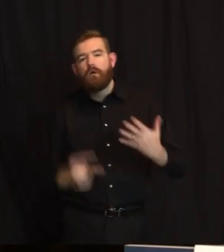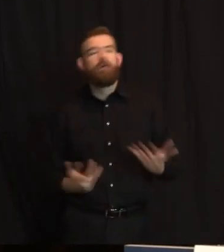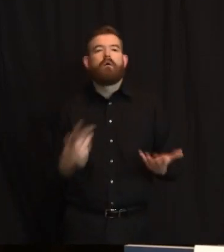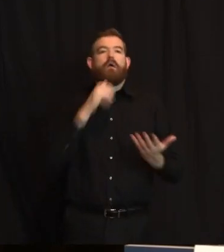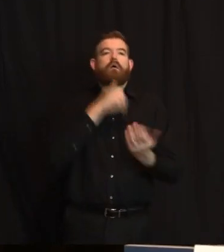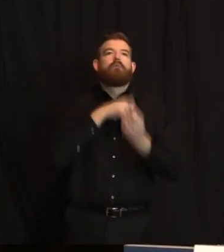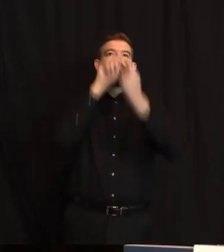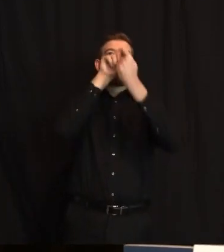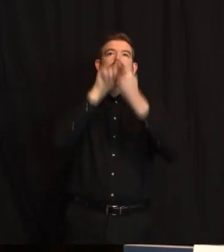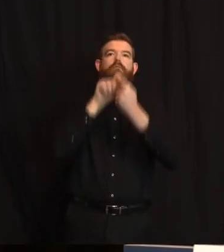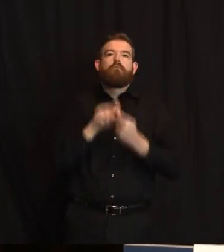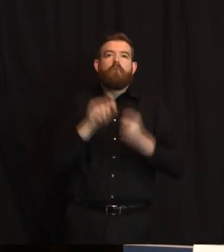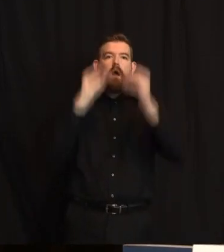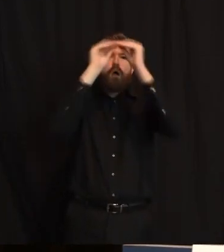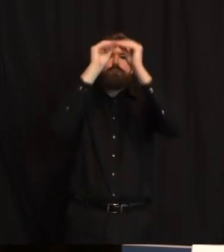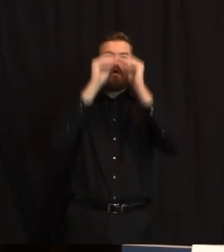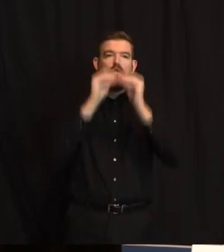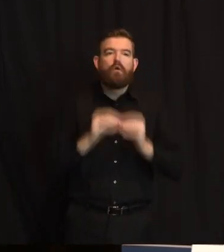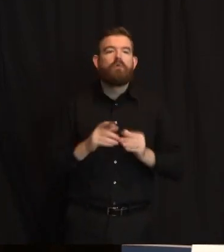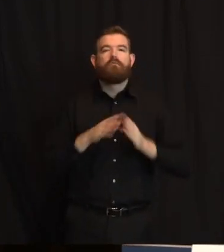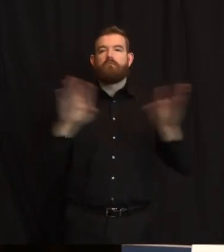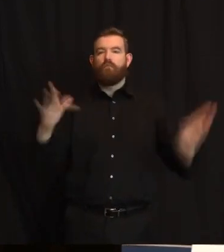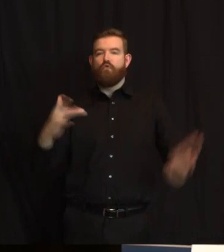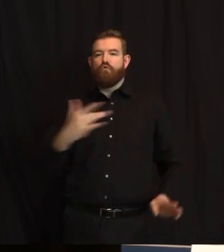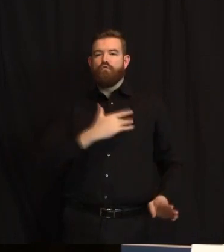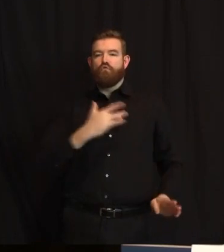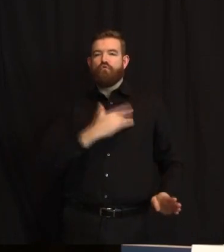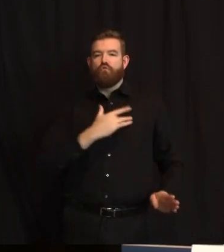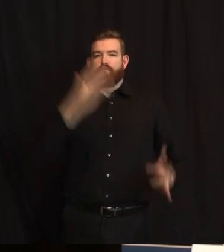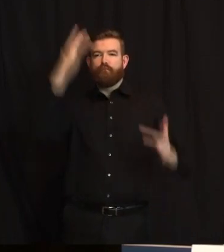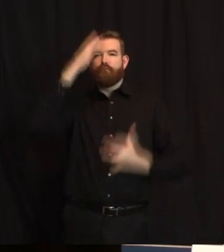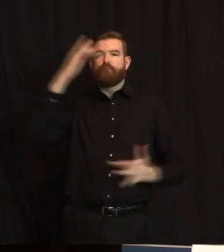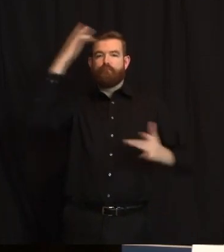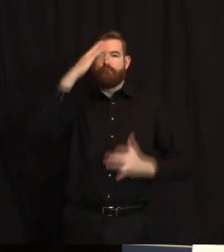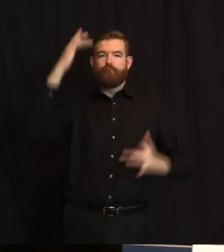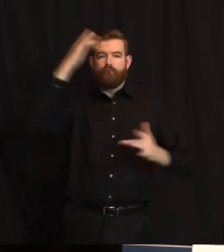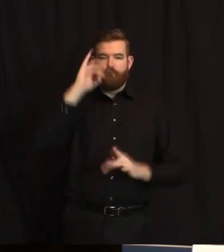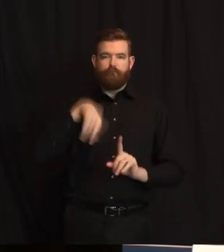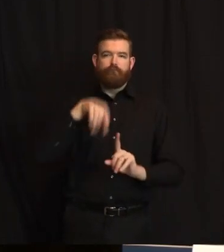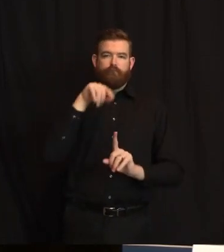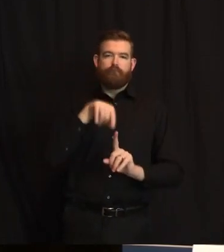have. And you said it was taken down from the portal? I'm not sure.